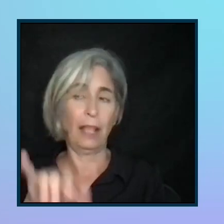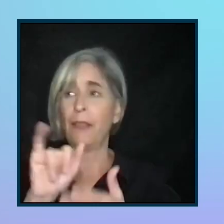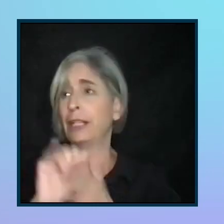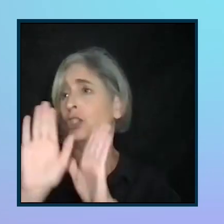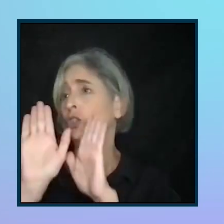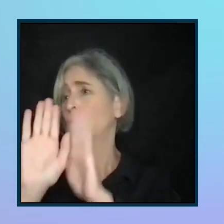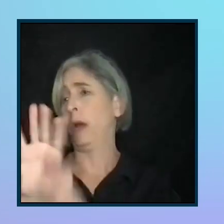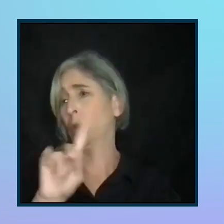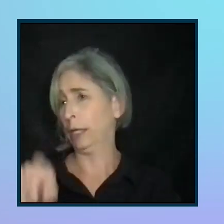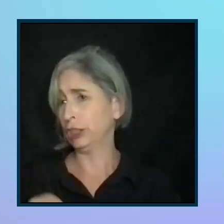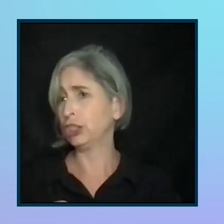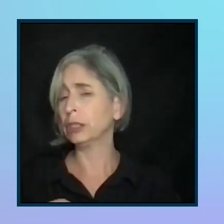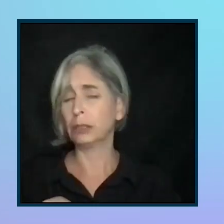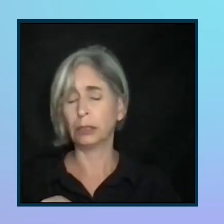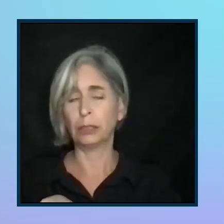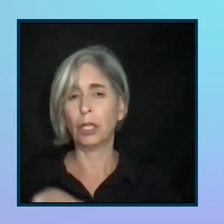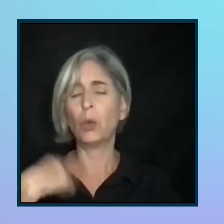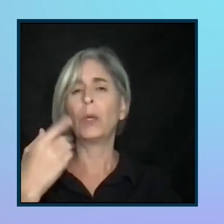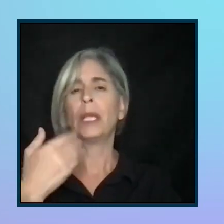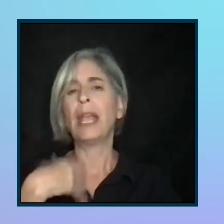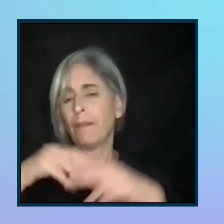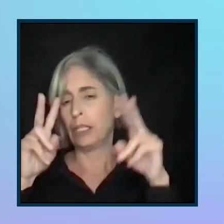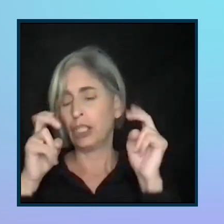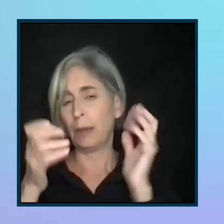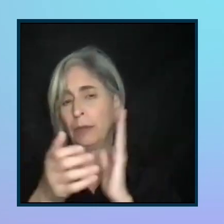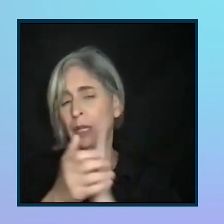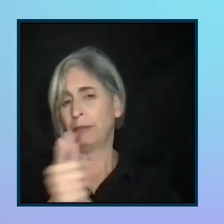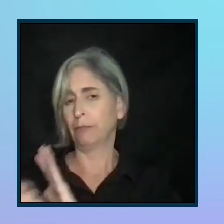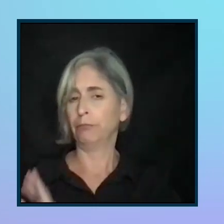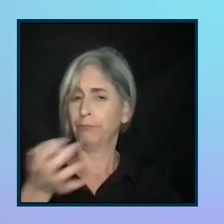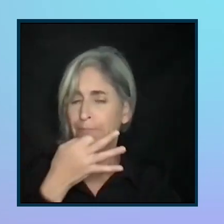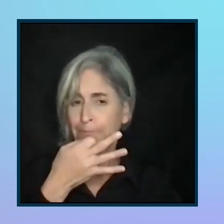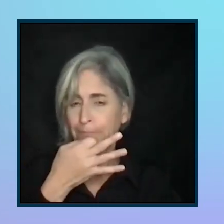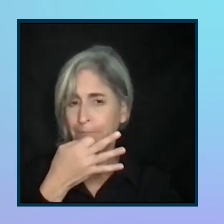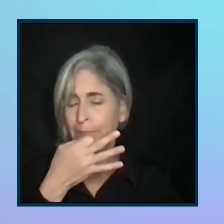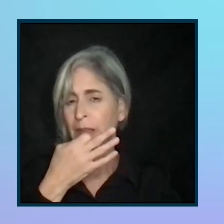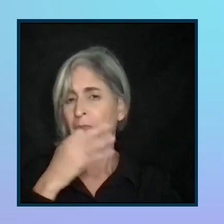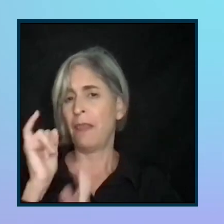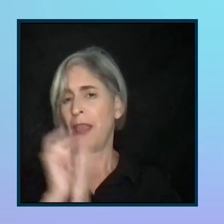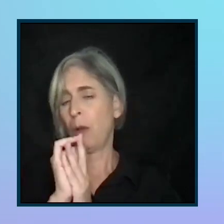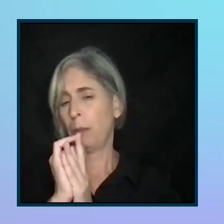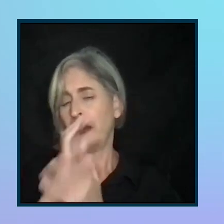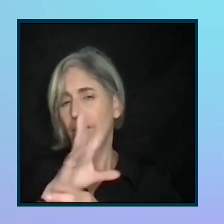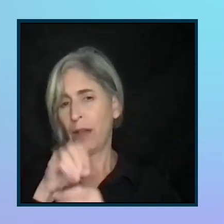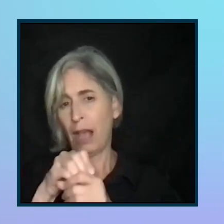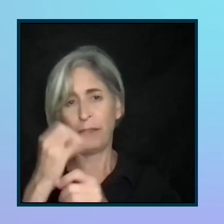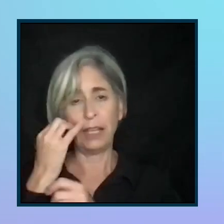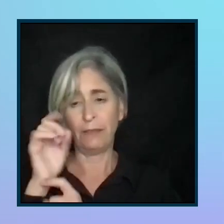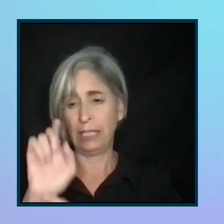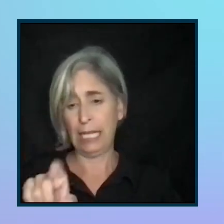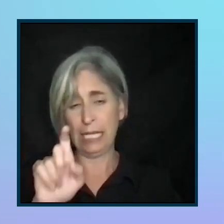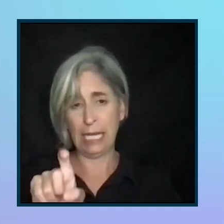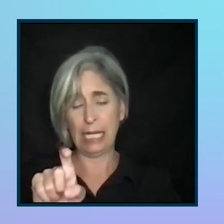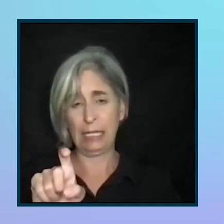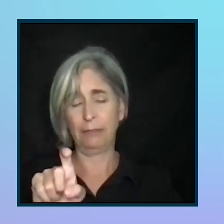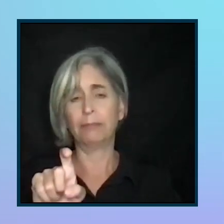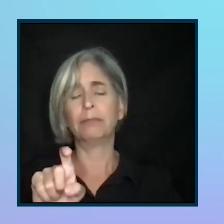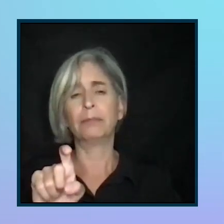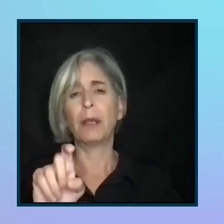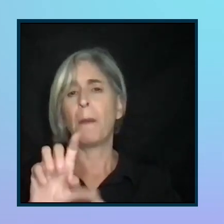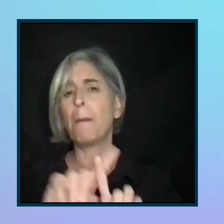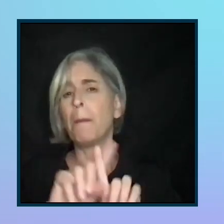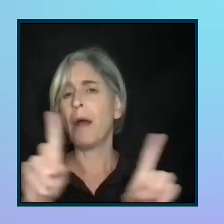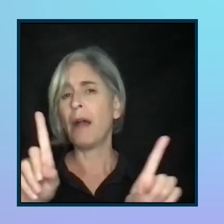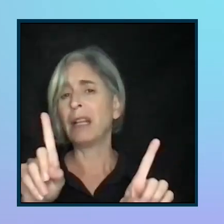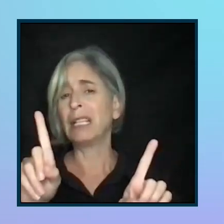good question. We have subject matter experts that will be involved at points where it's necessary to have subject matter experts. But